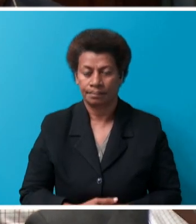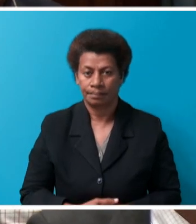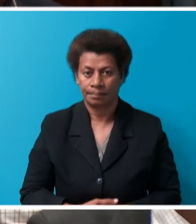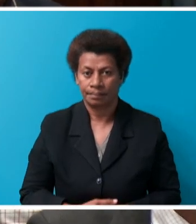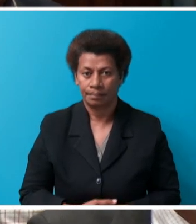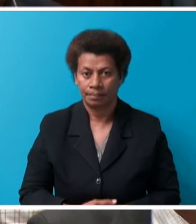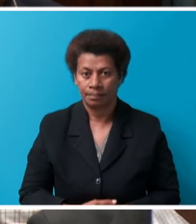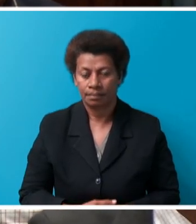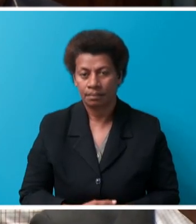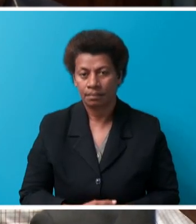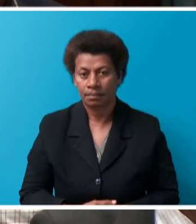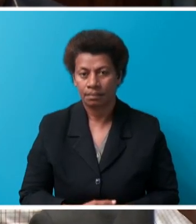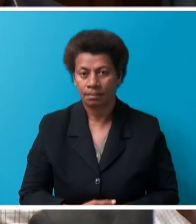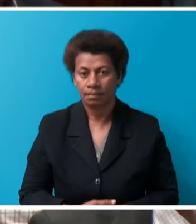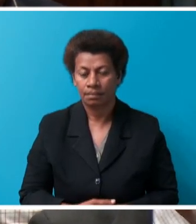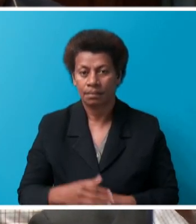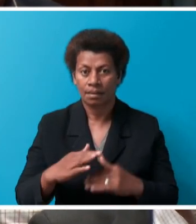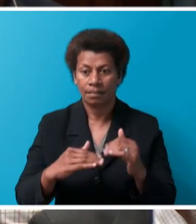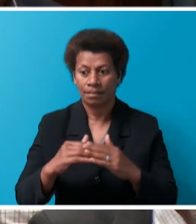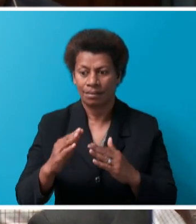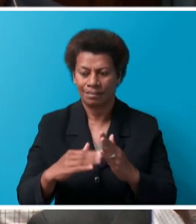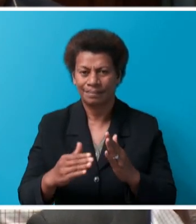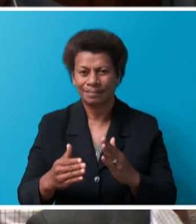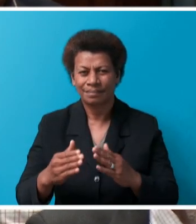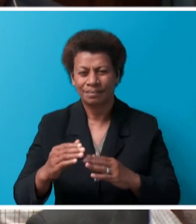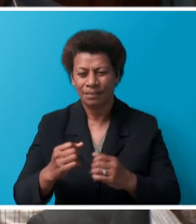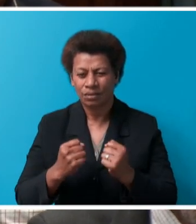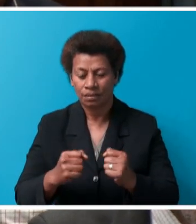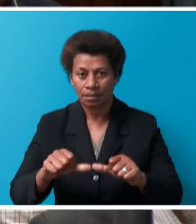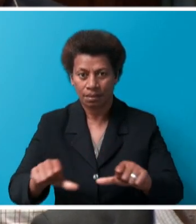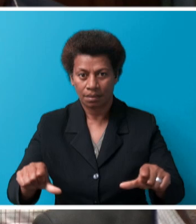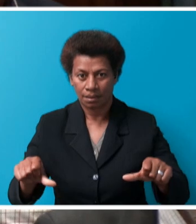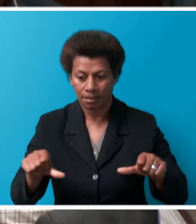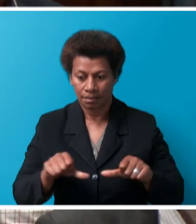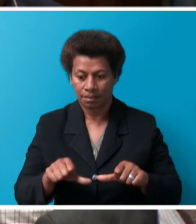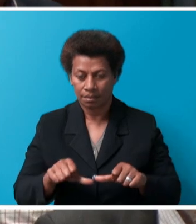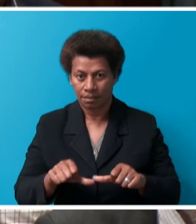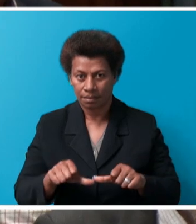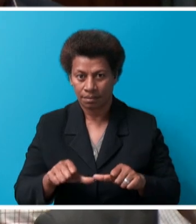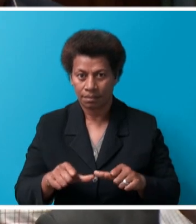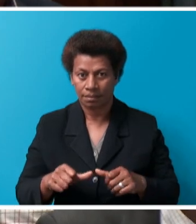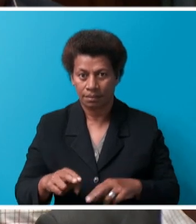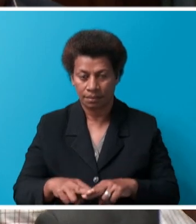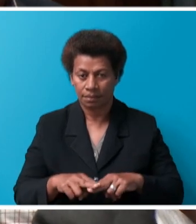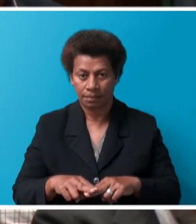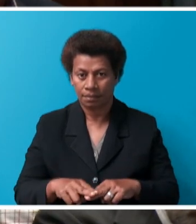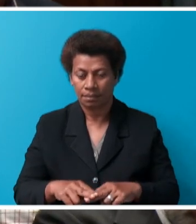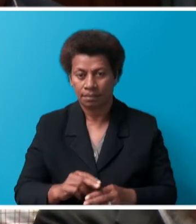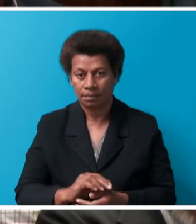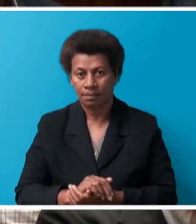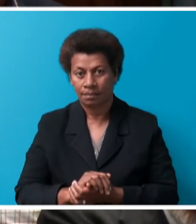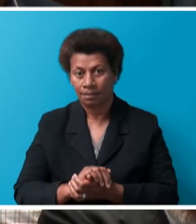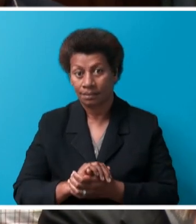Building a stronger agriculture sector. Mr. Speaker, sir, His Excellency reminded us that a strong